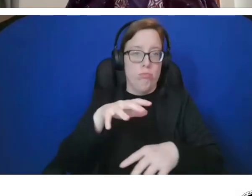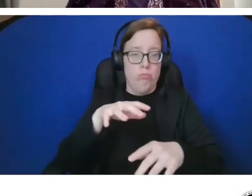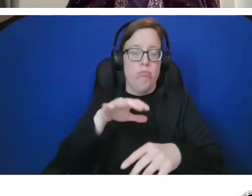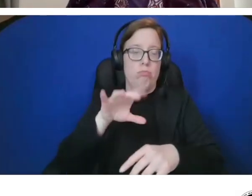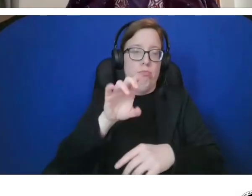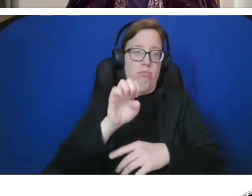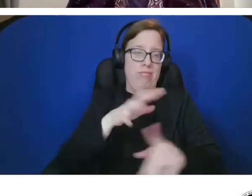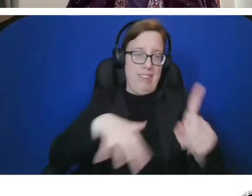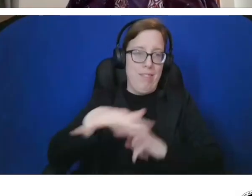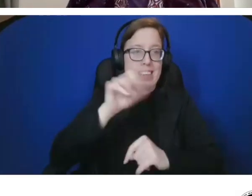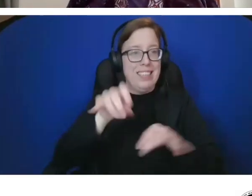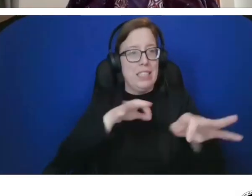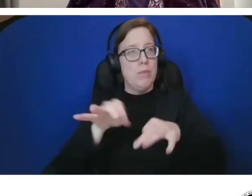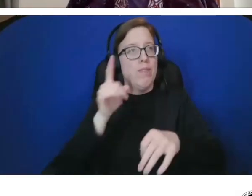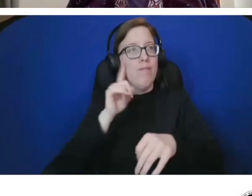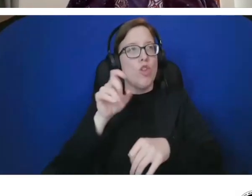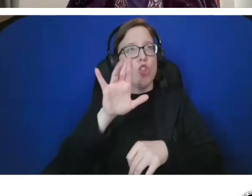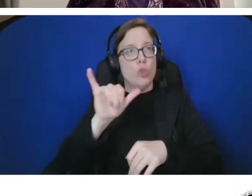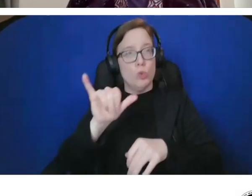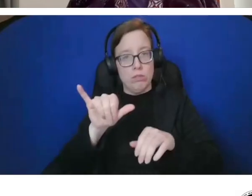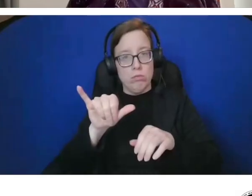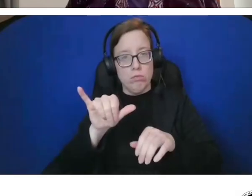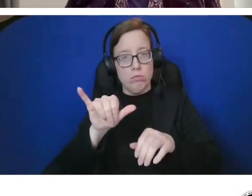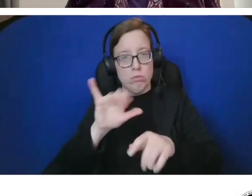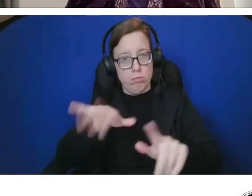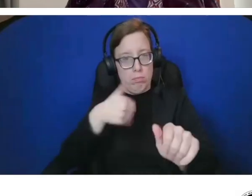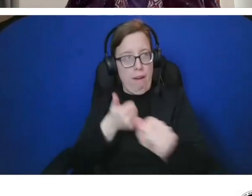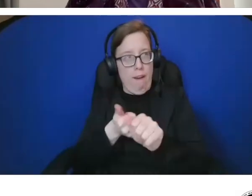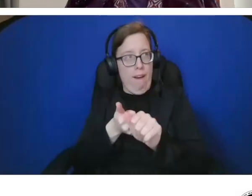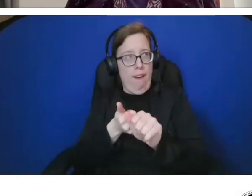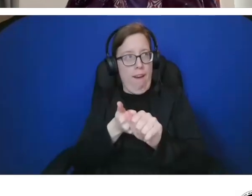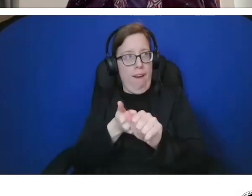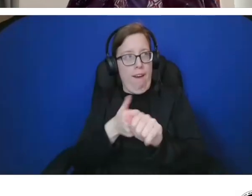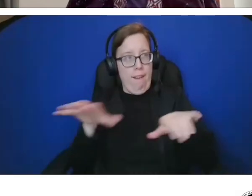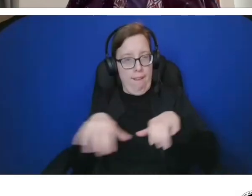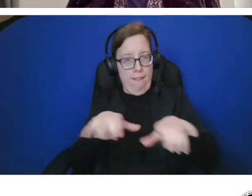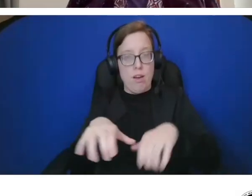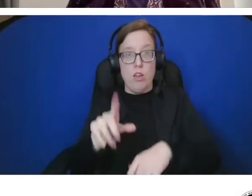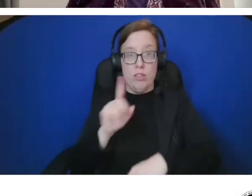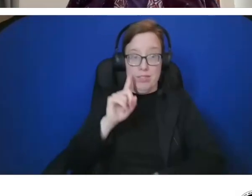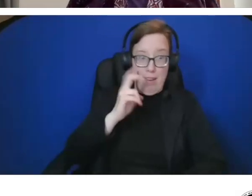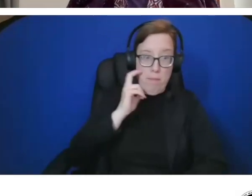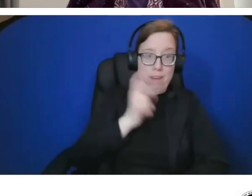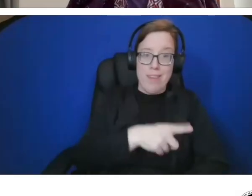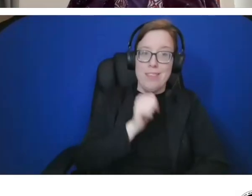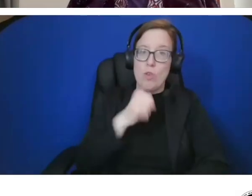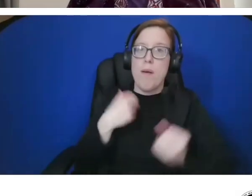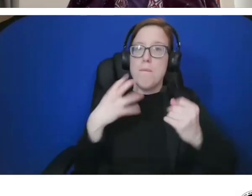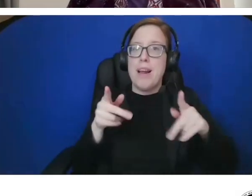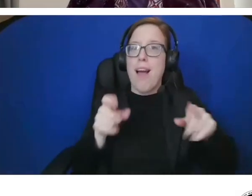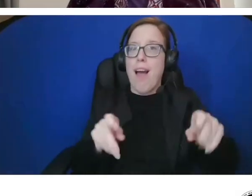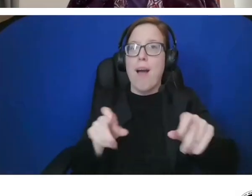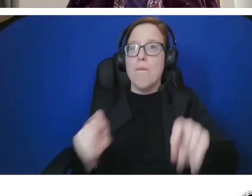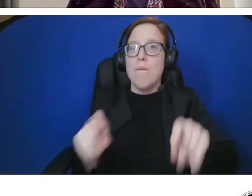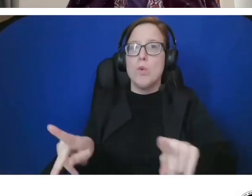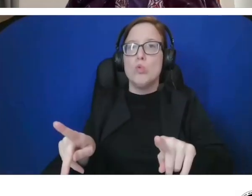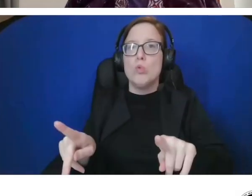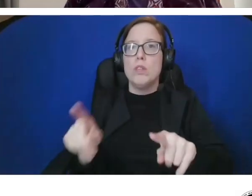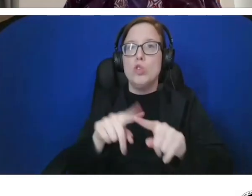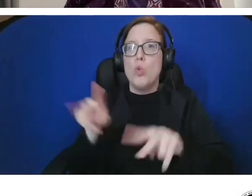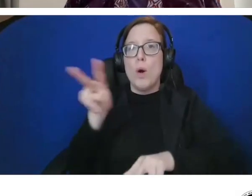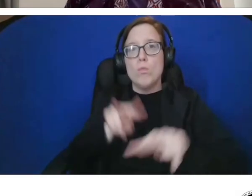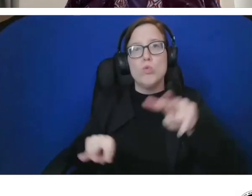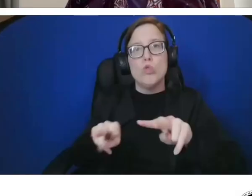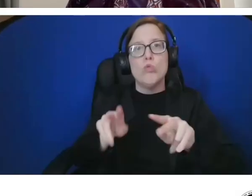to explain the reasons for their own literacy activities. Because if you're deaf-blind, you don't have as many opportunities